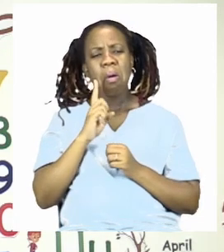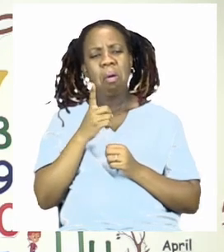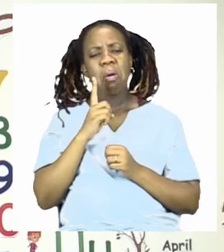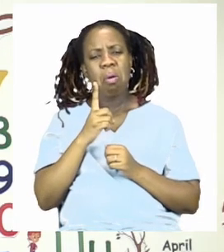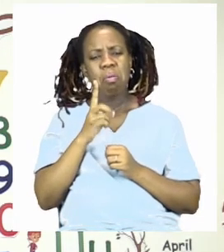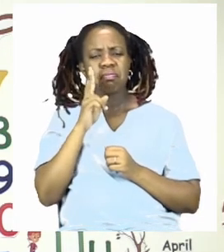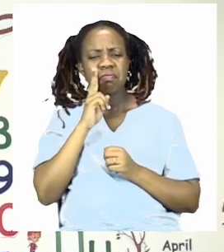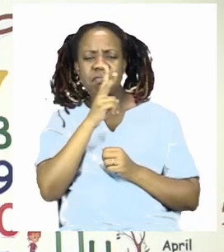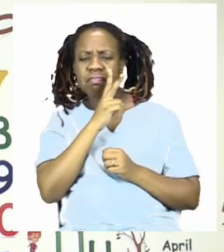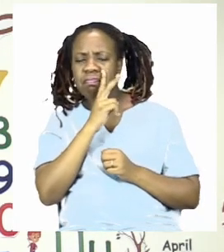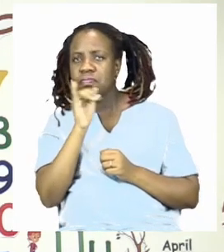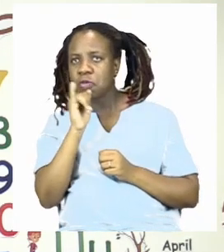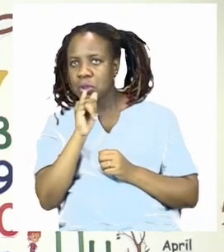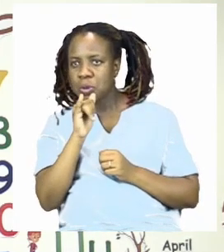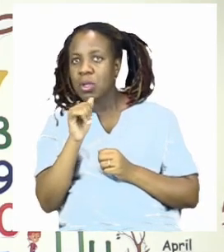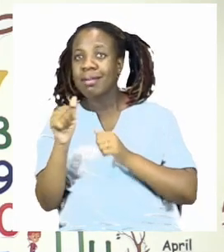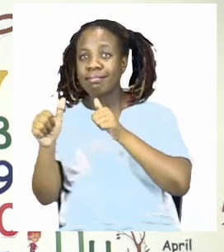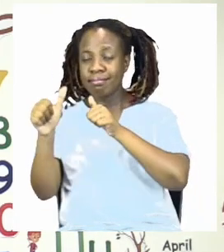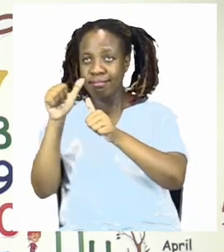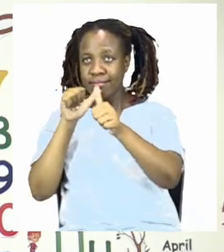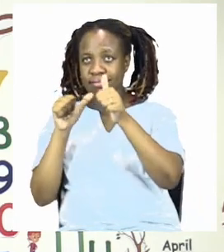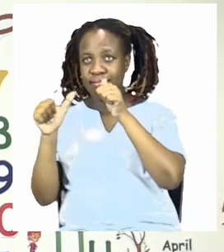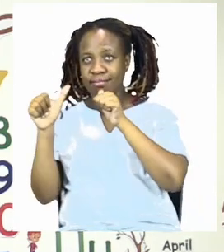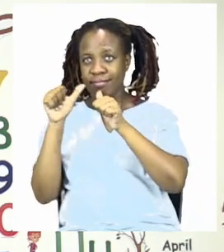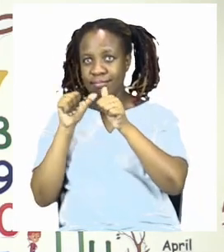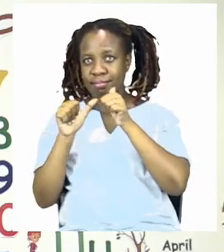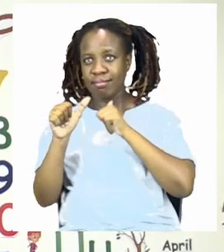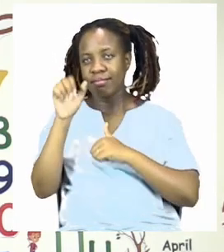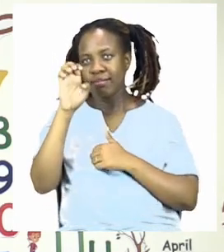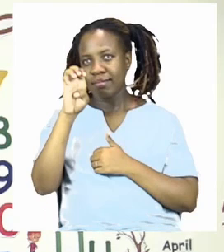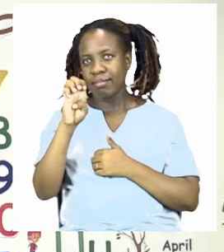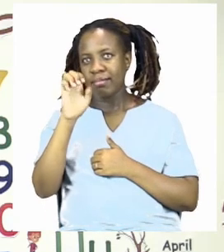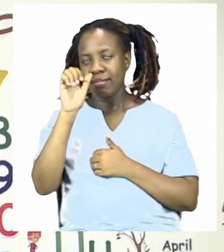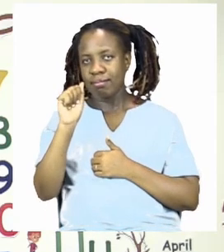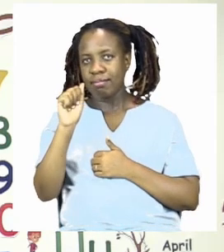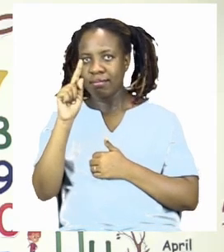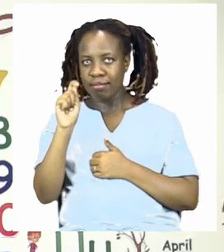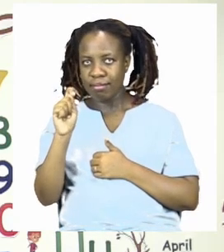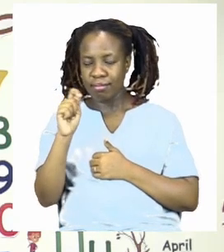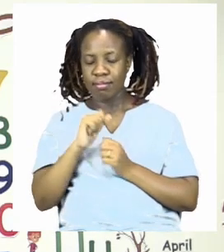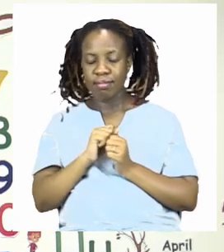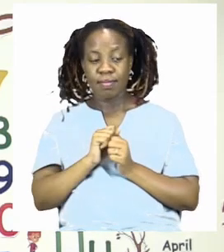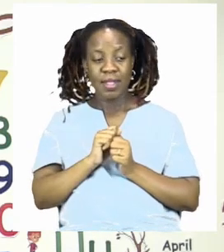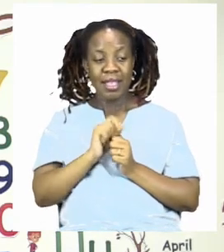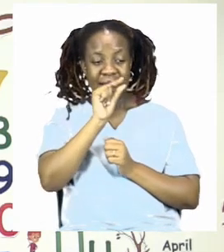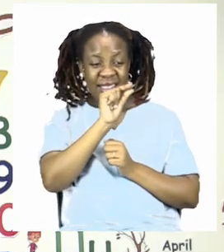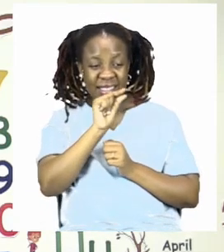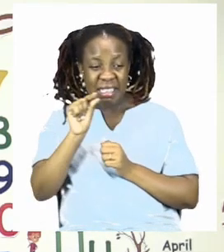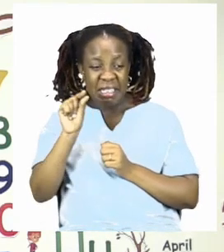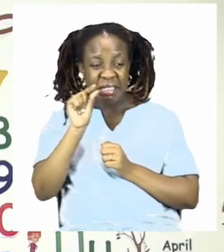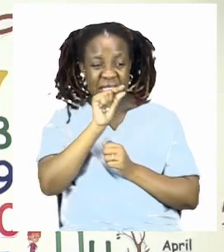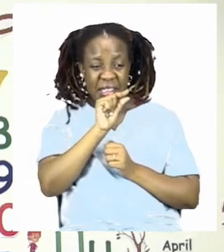other verbs to describe or that describes each sentence. Let's quickly look at